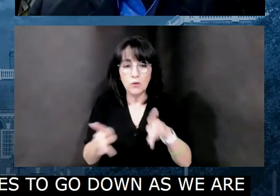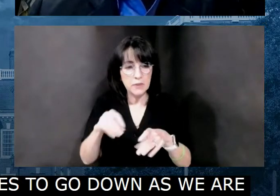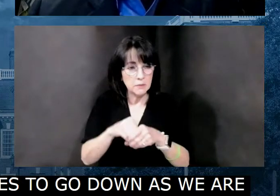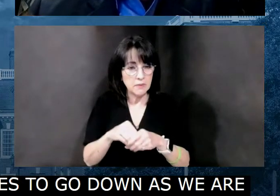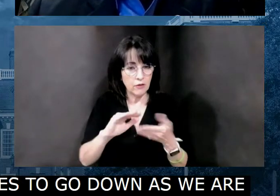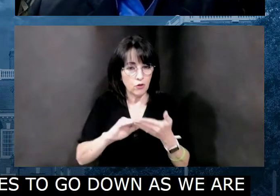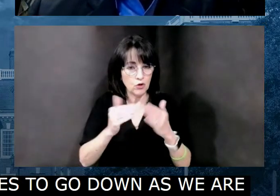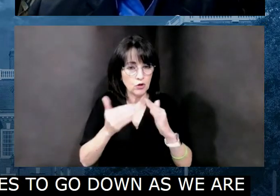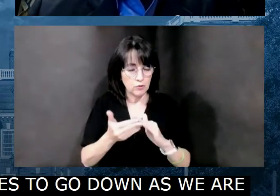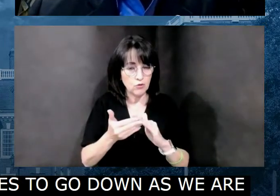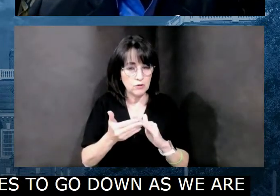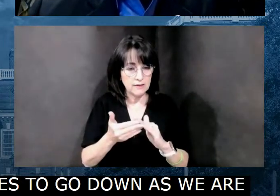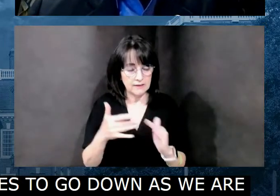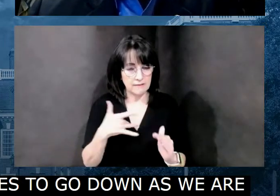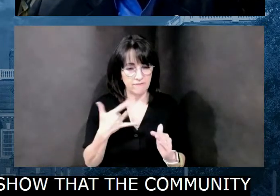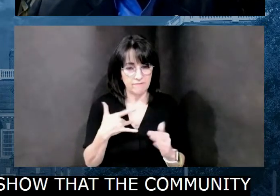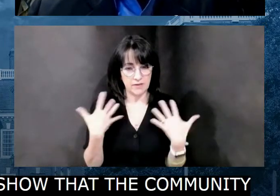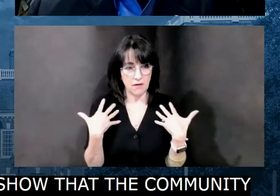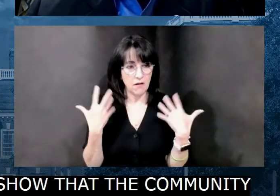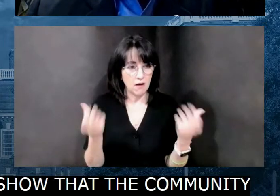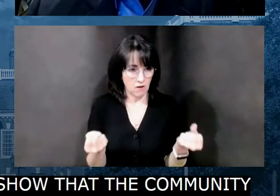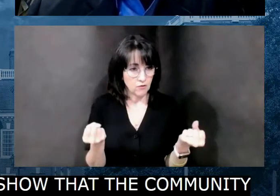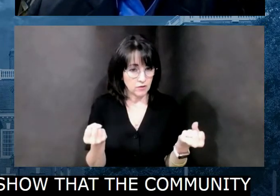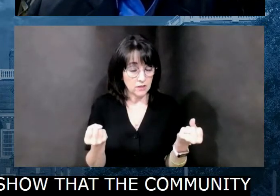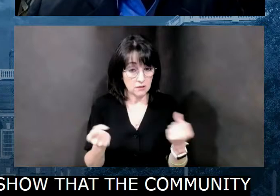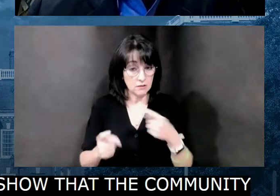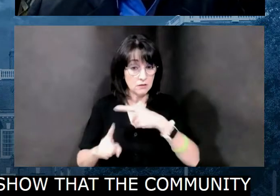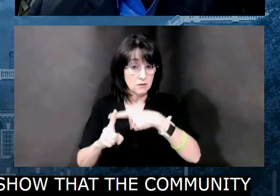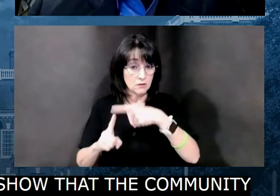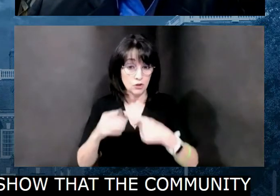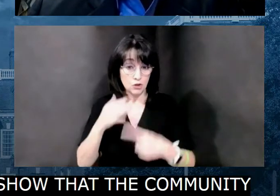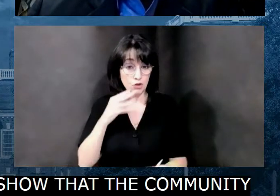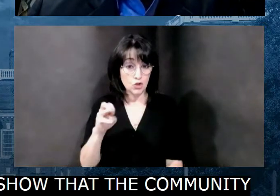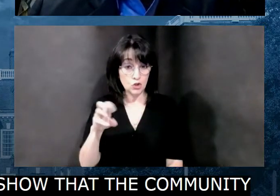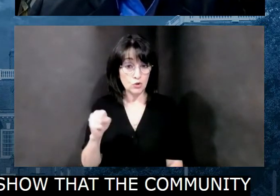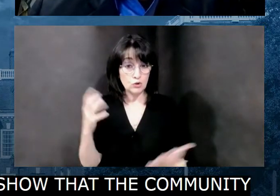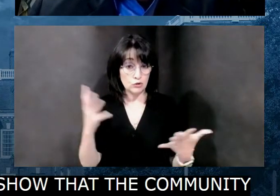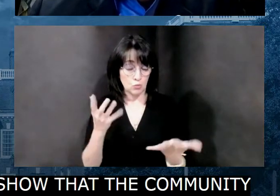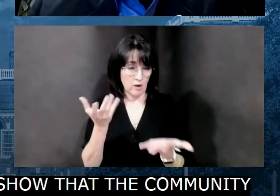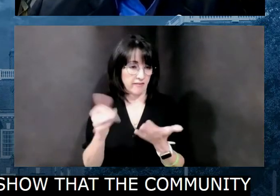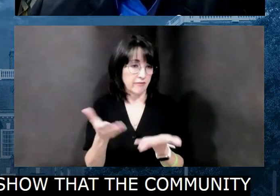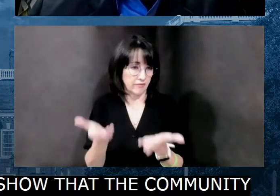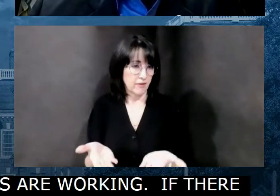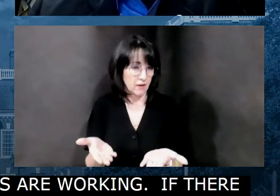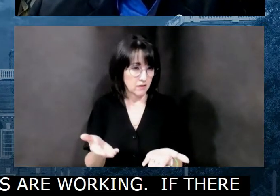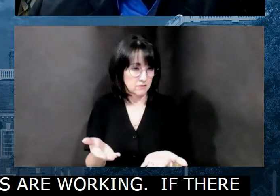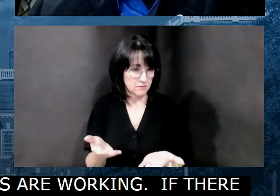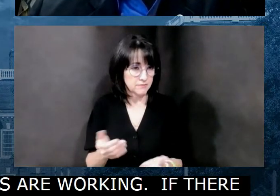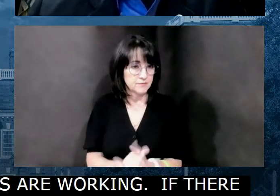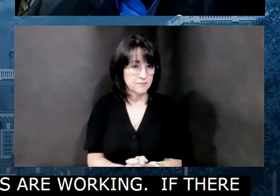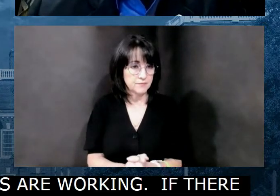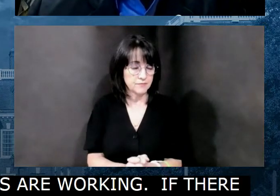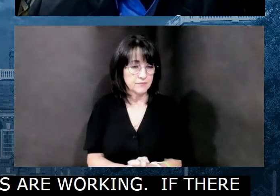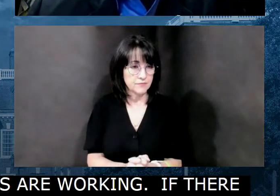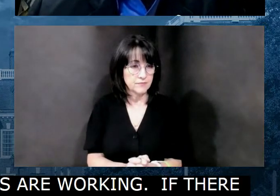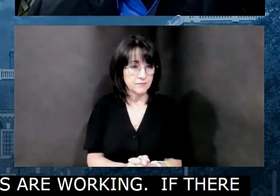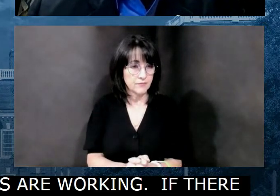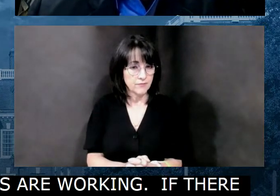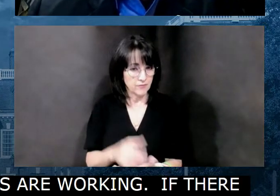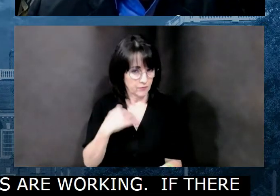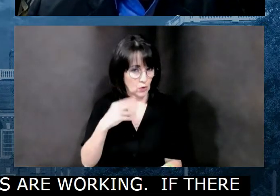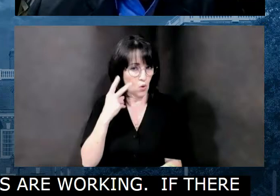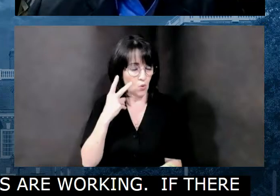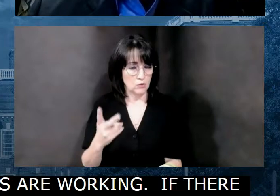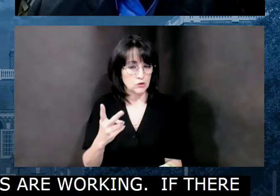it's definitely, if there is some good news with it, there it is. But, we did see a significant increase, probably our biggest decrease that we've